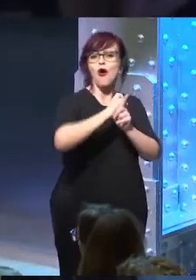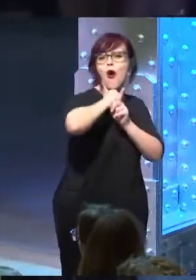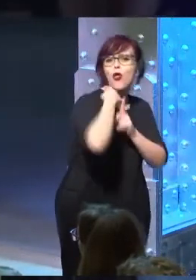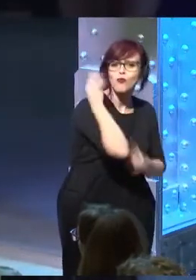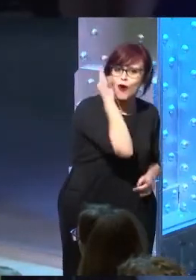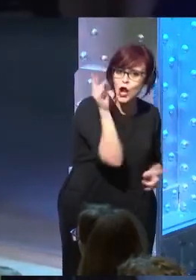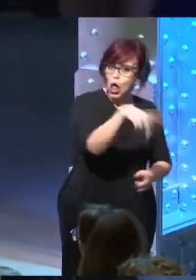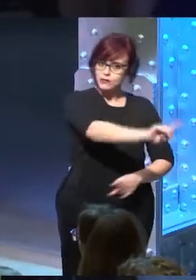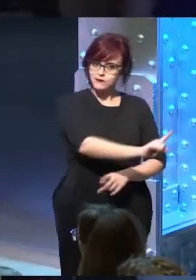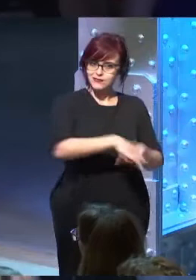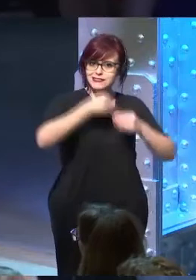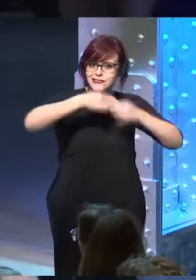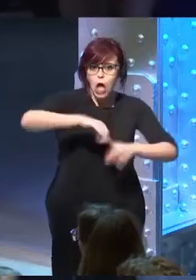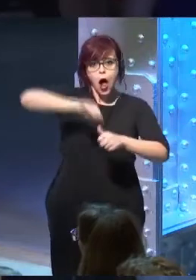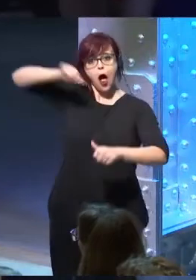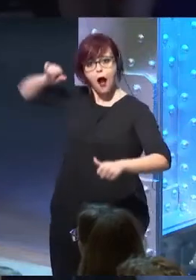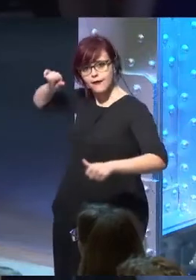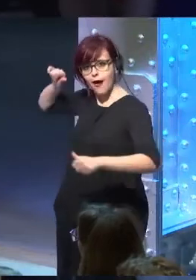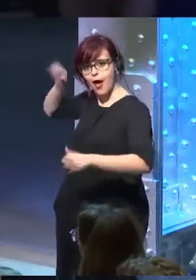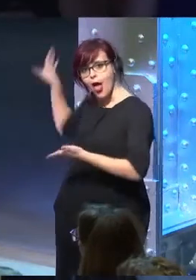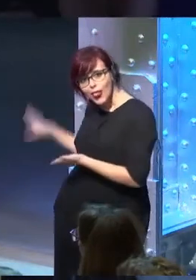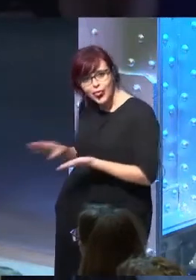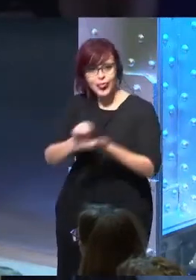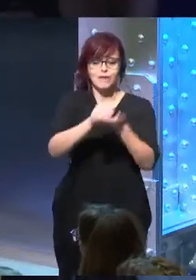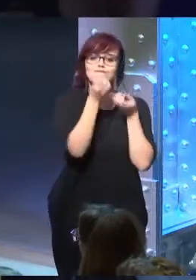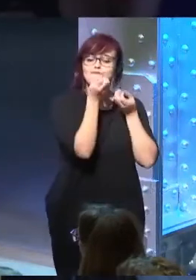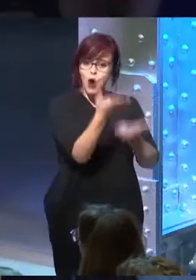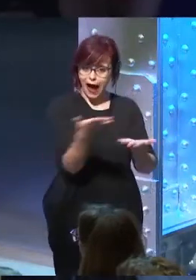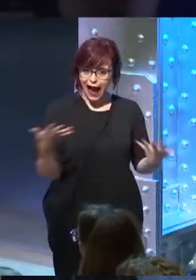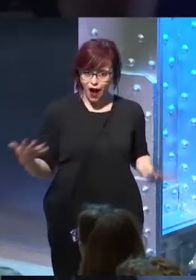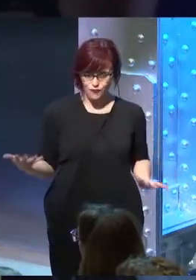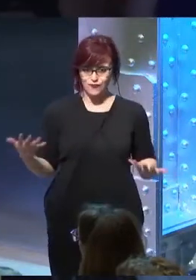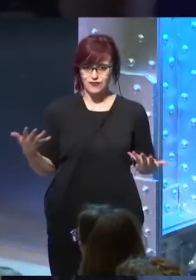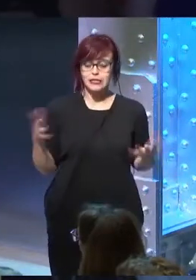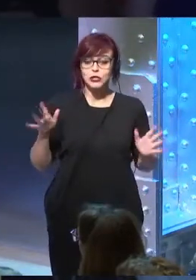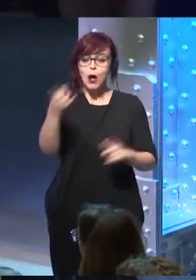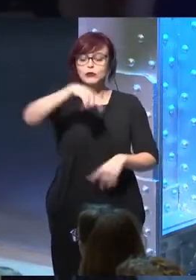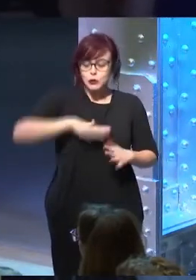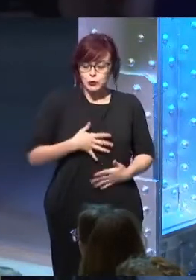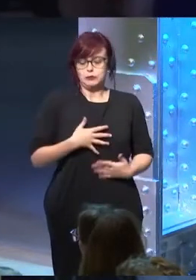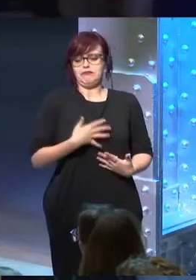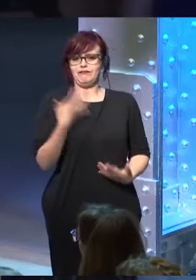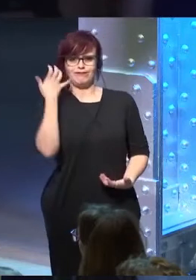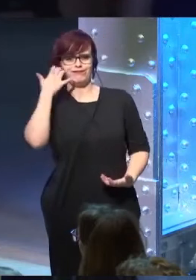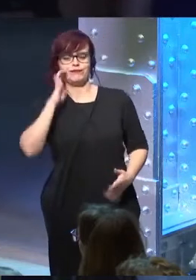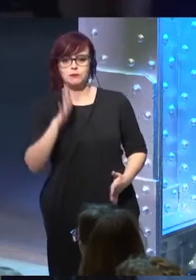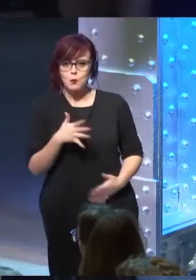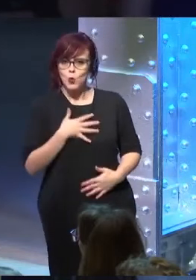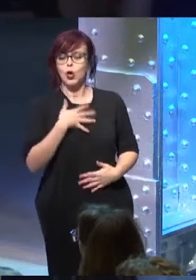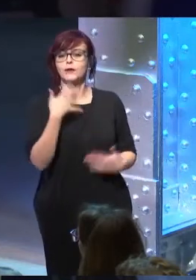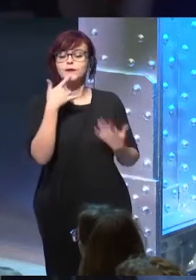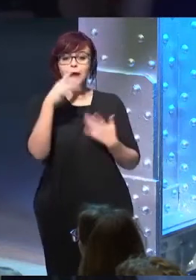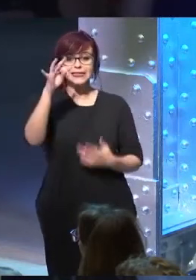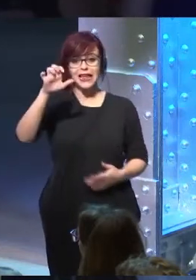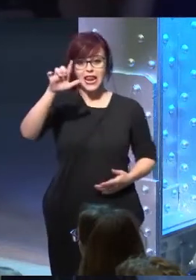indeed. Now, you will not be surprised to learn that Telemachus' outburst against his mother